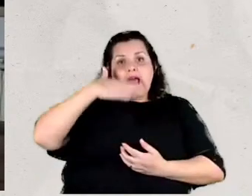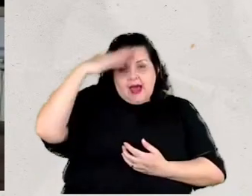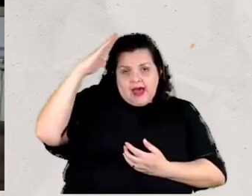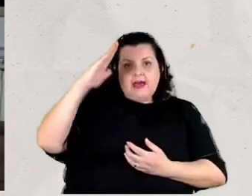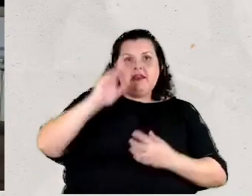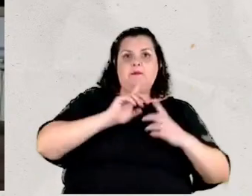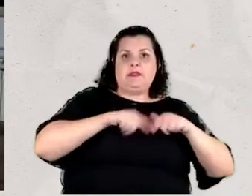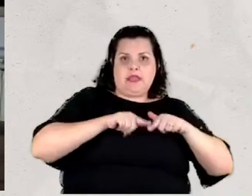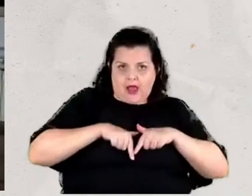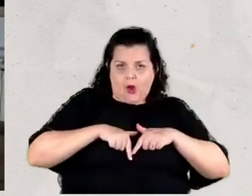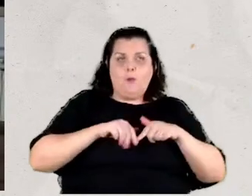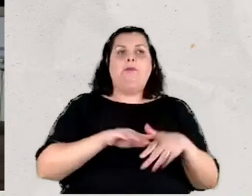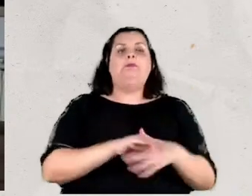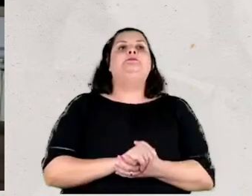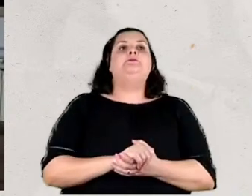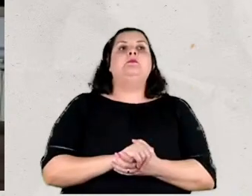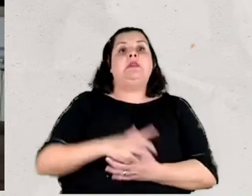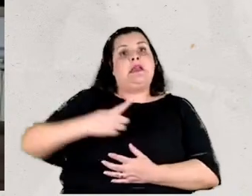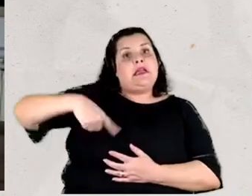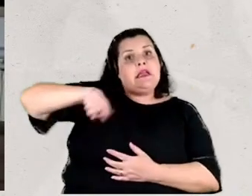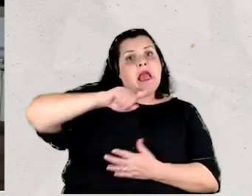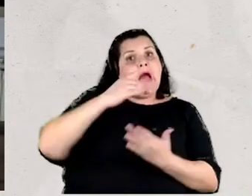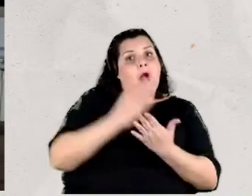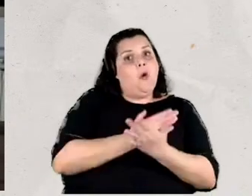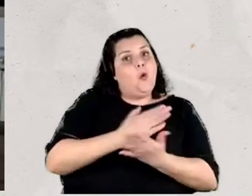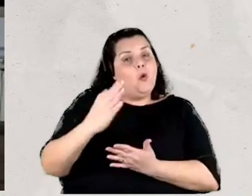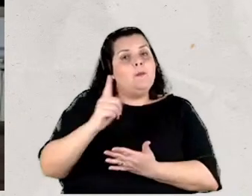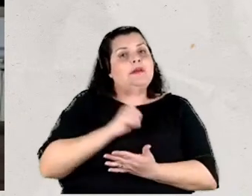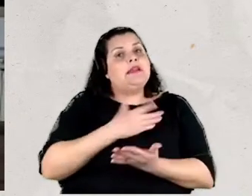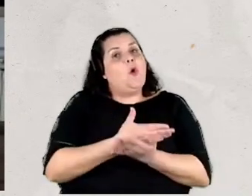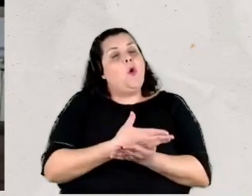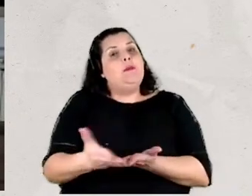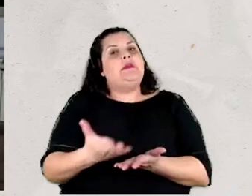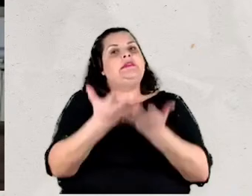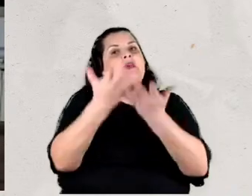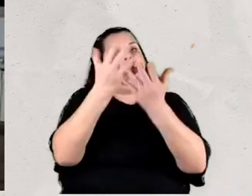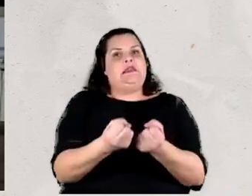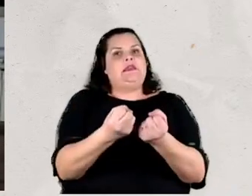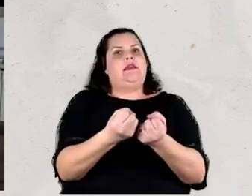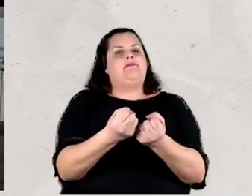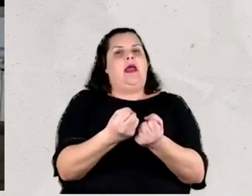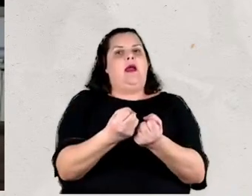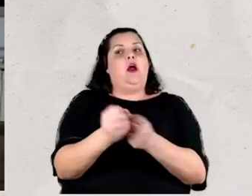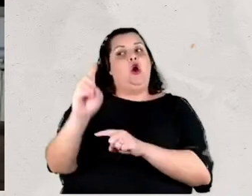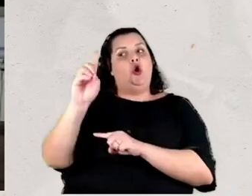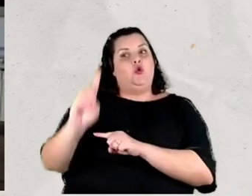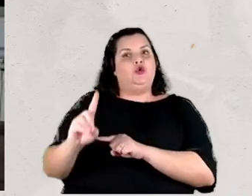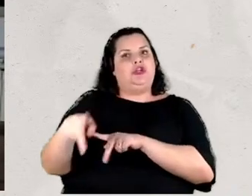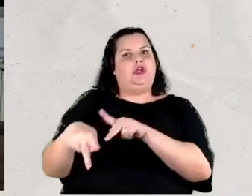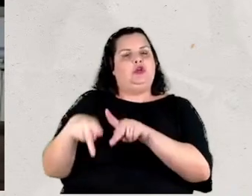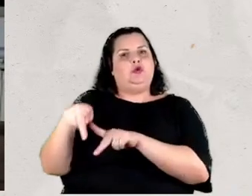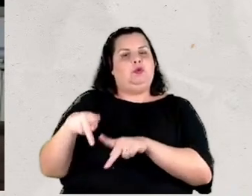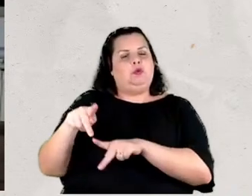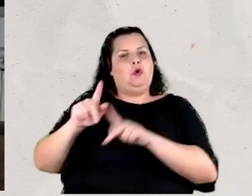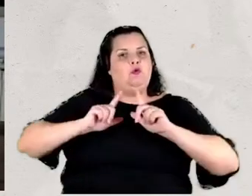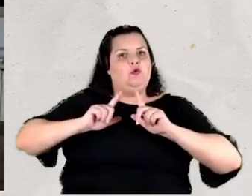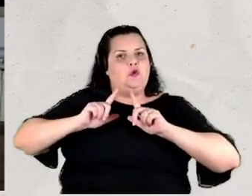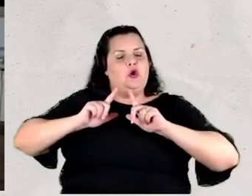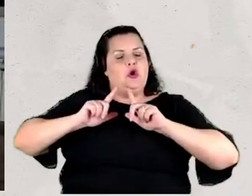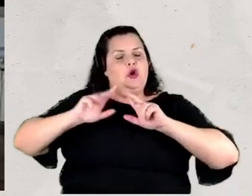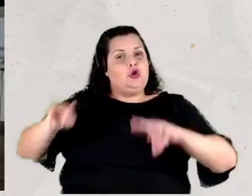people to a state, provided that that state is not only Jewish, but also democratic. And this